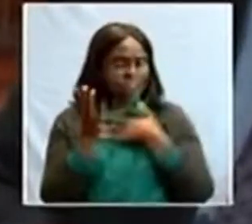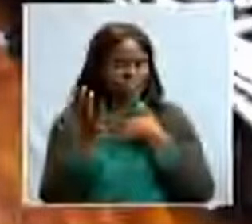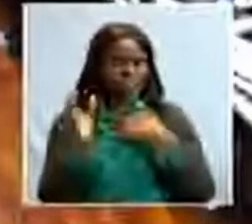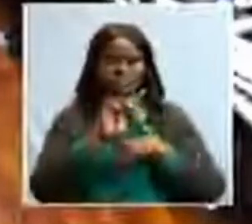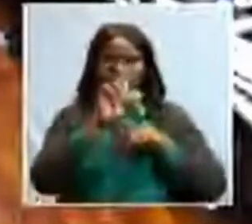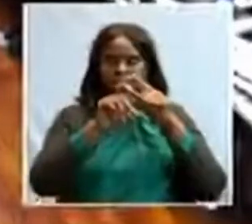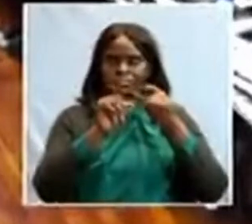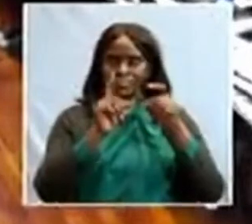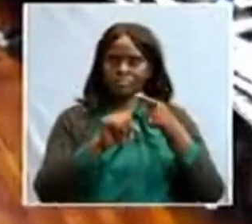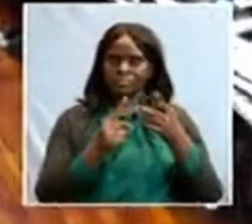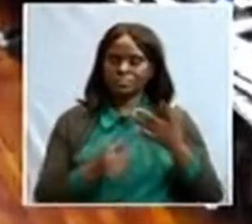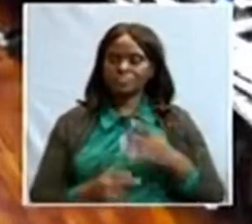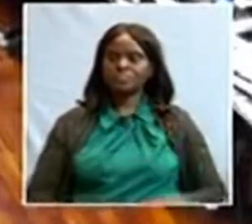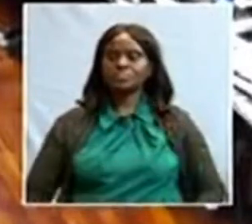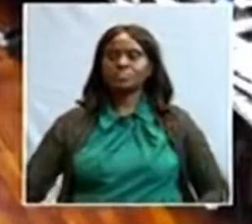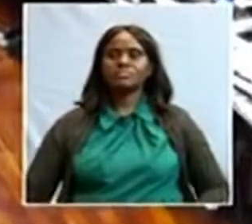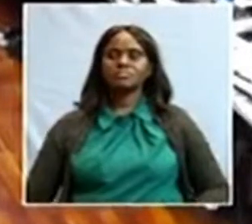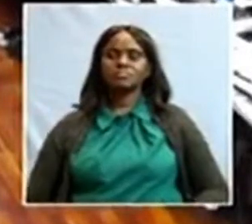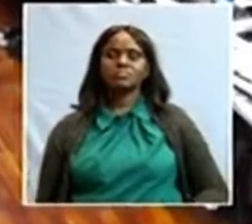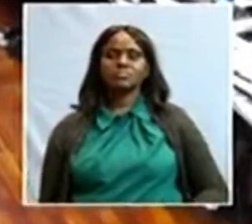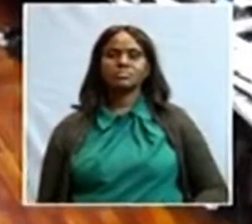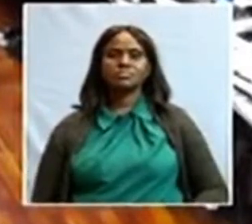is that